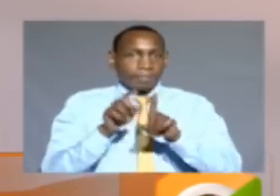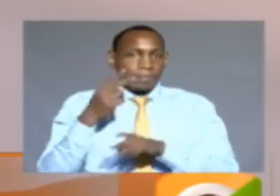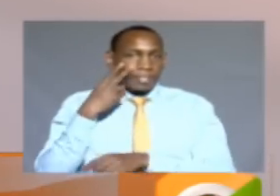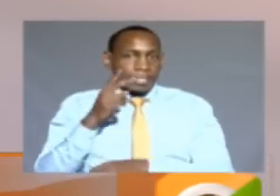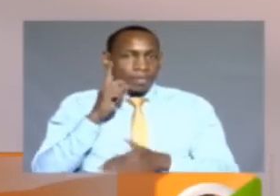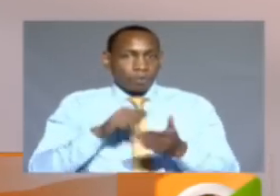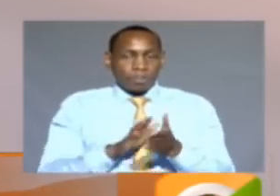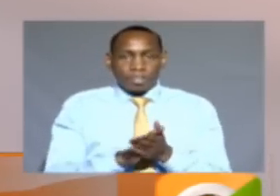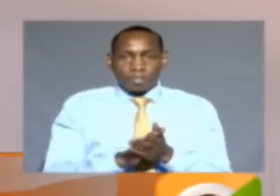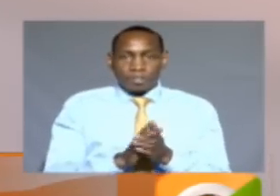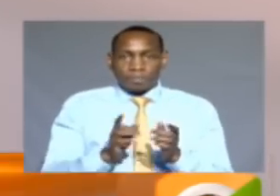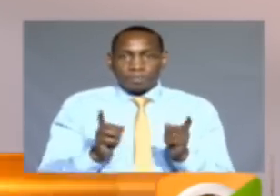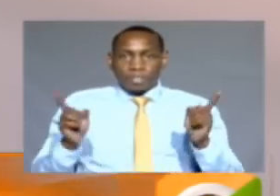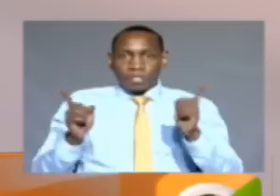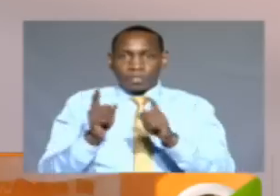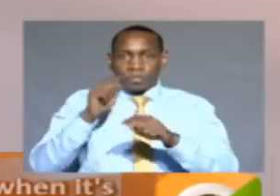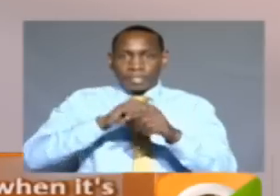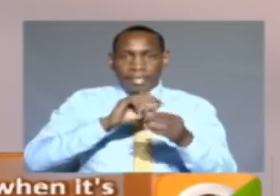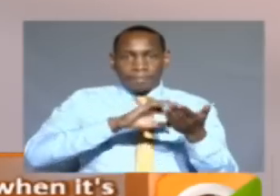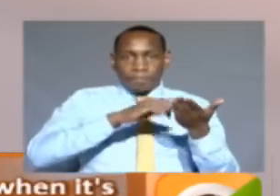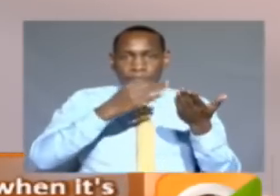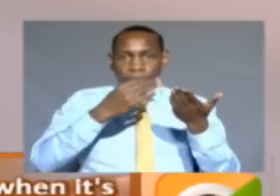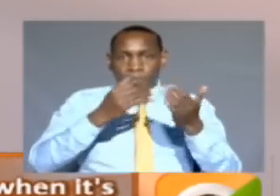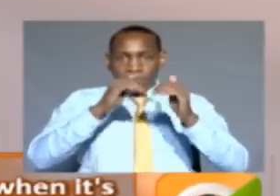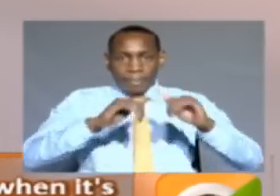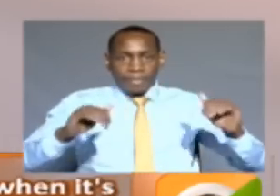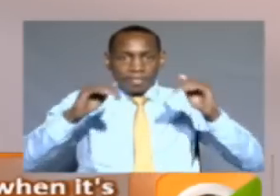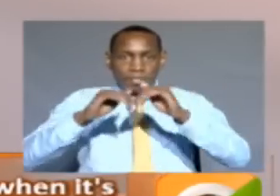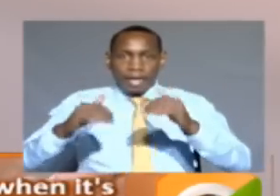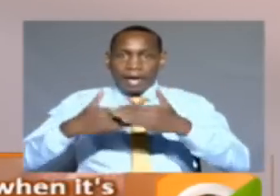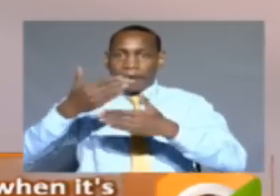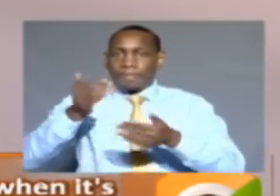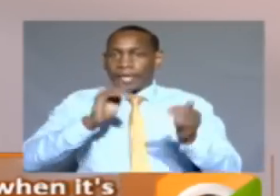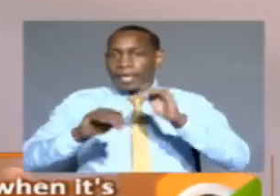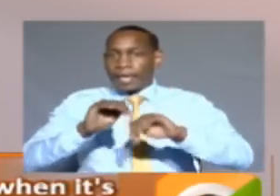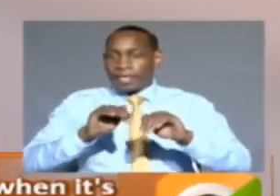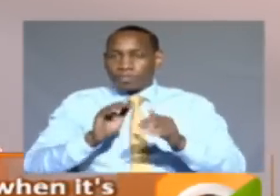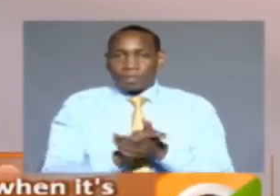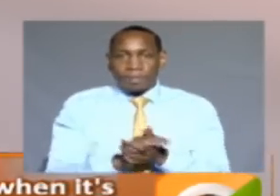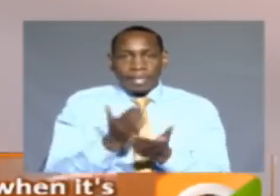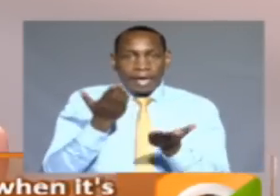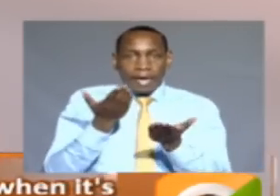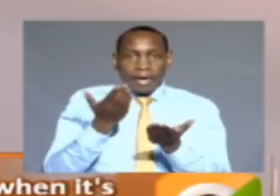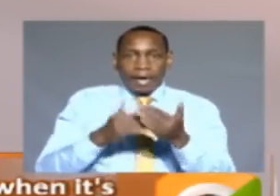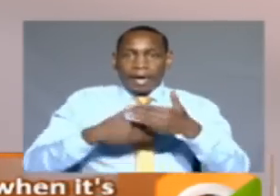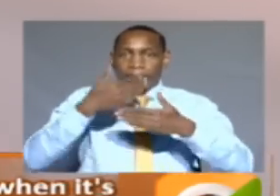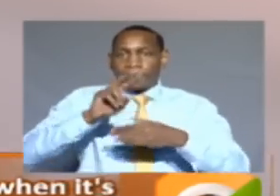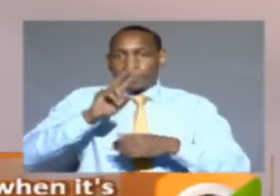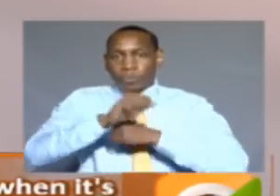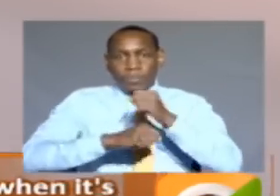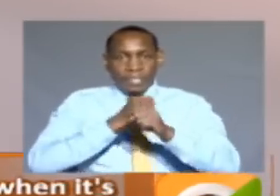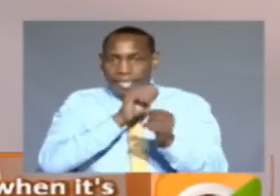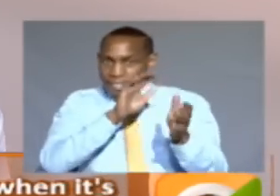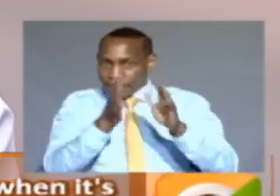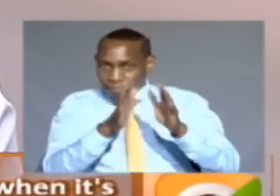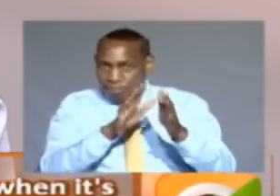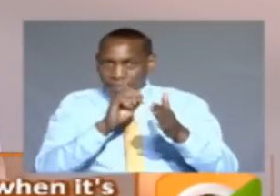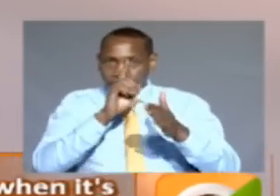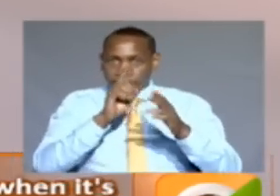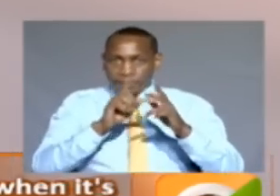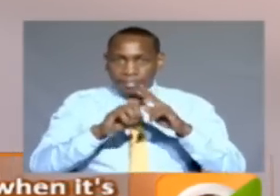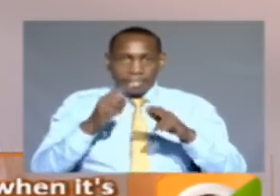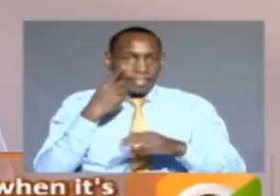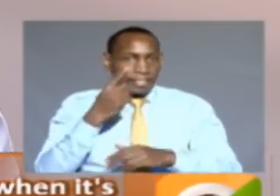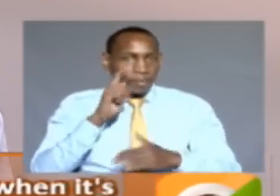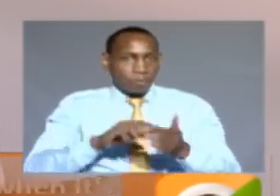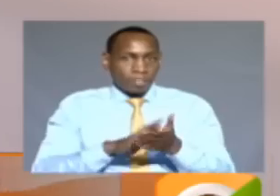these midterm fallouts that happen almost after every election. So after 2 years or so, you start seeing the